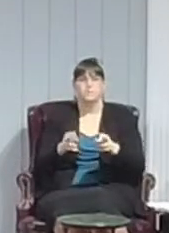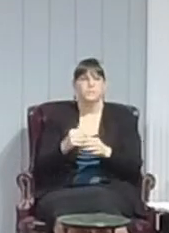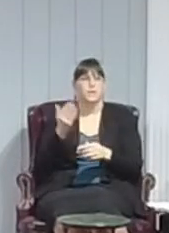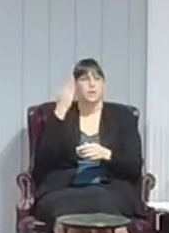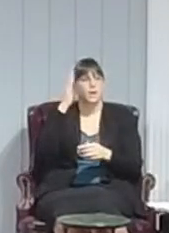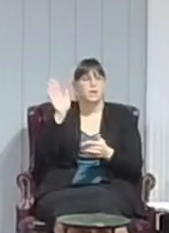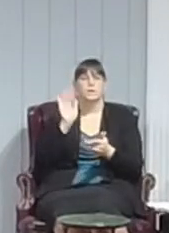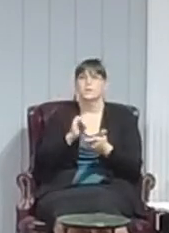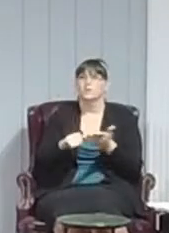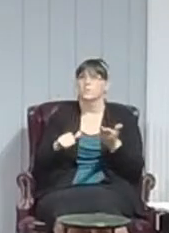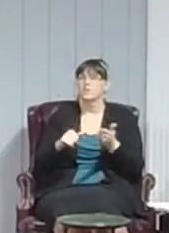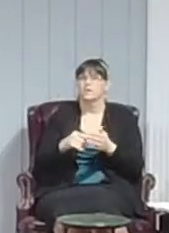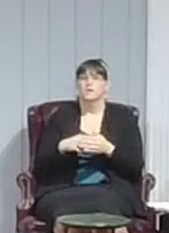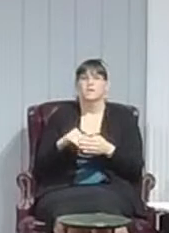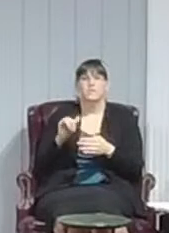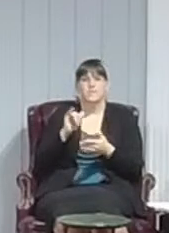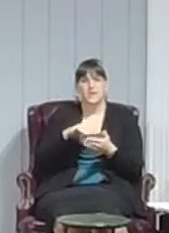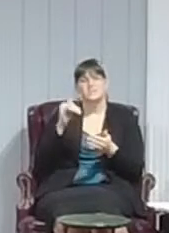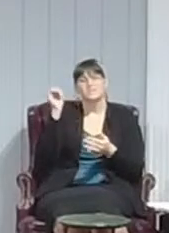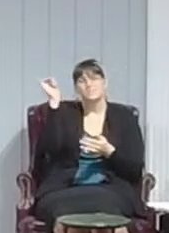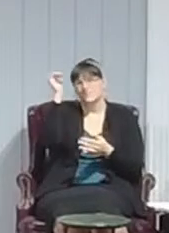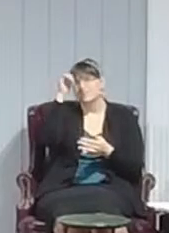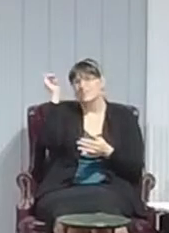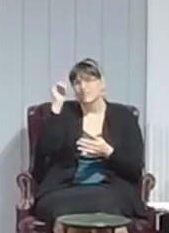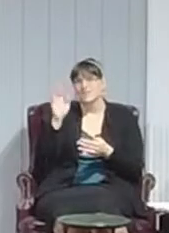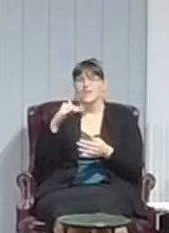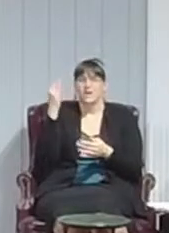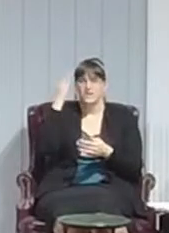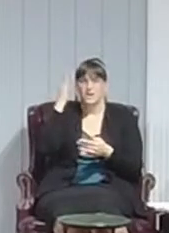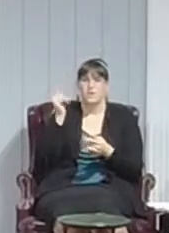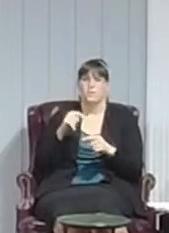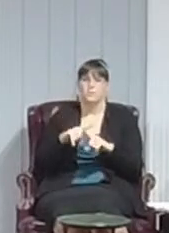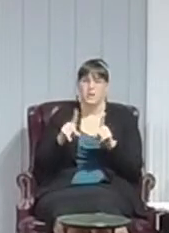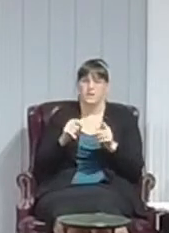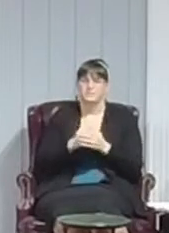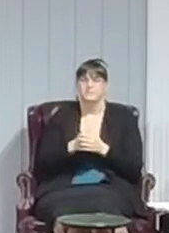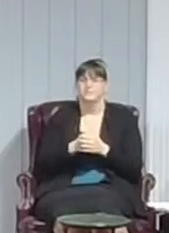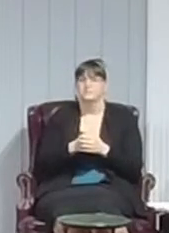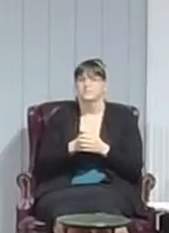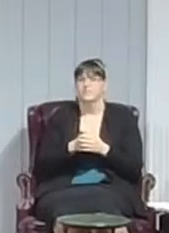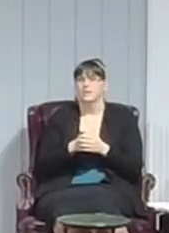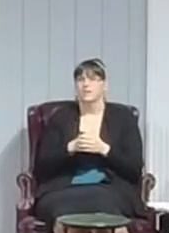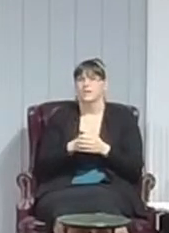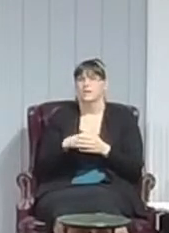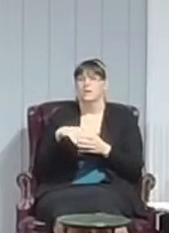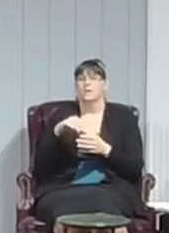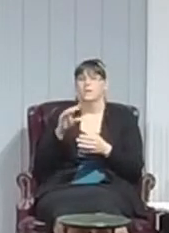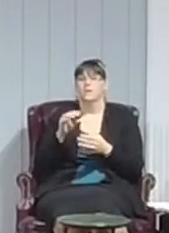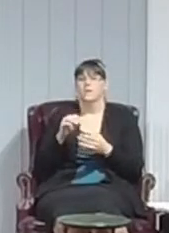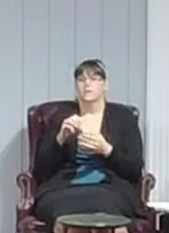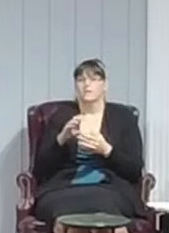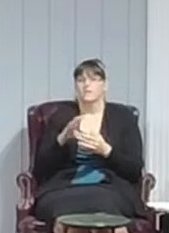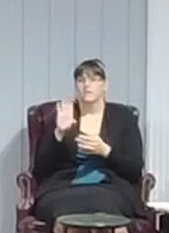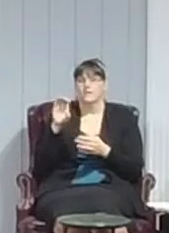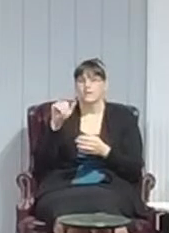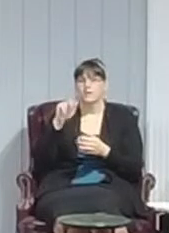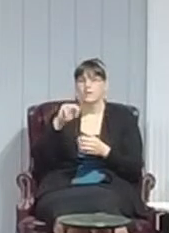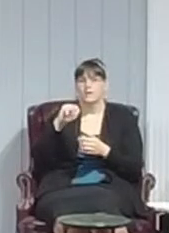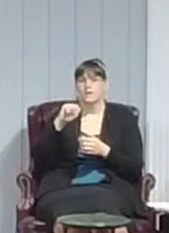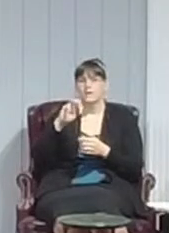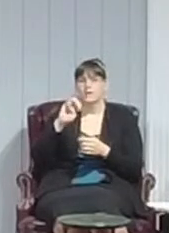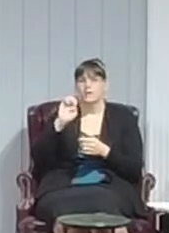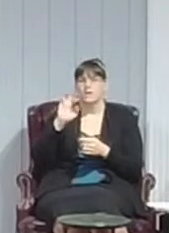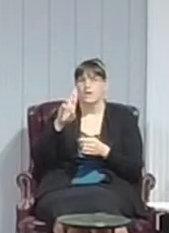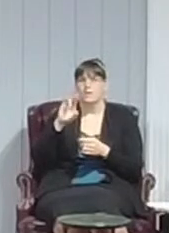I don't know what they're like. That's silly. I know it is, and that's silly. But Cambridge. The Cambridge English Dictionary says